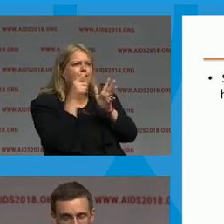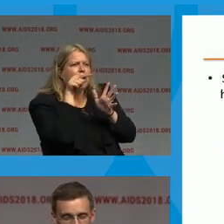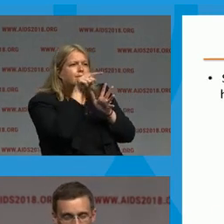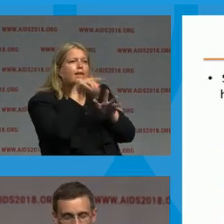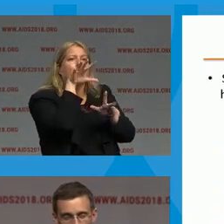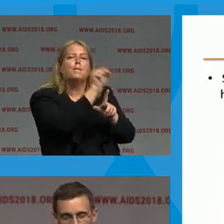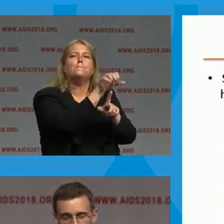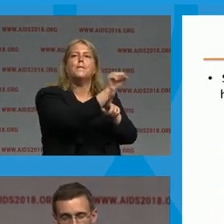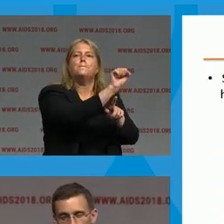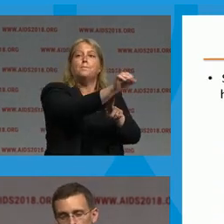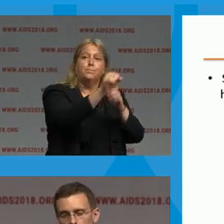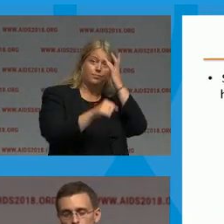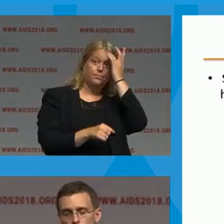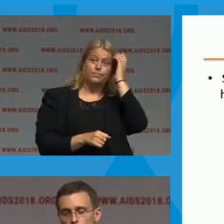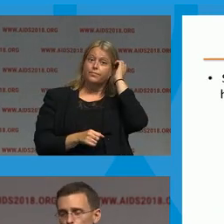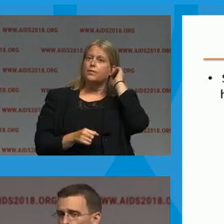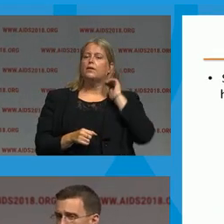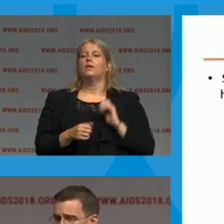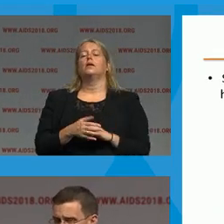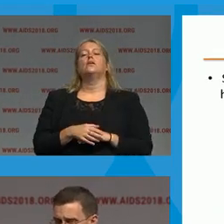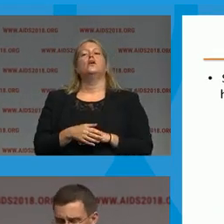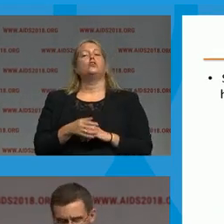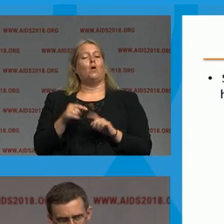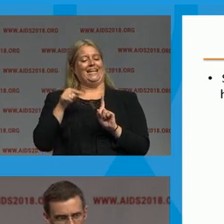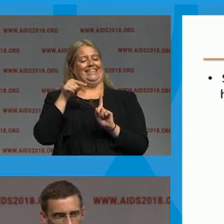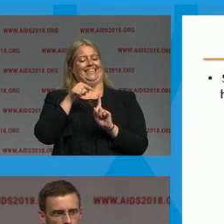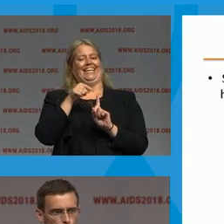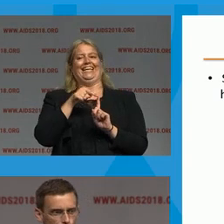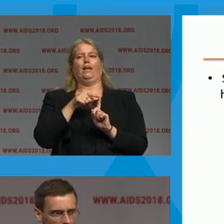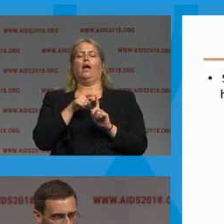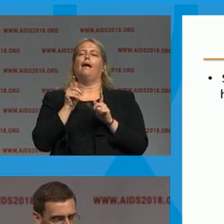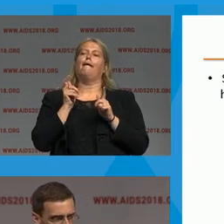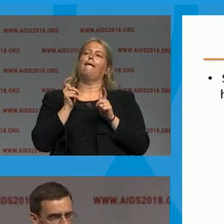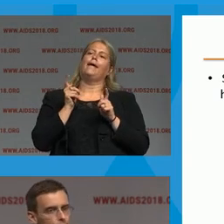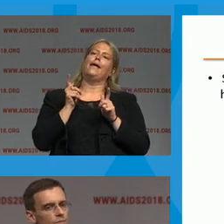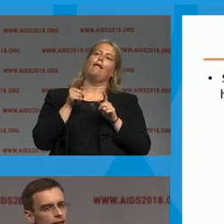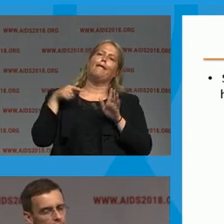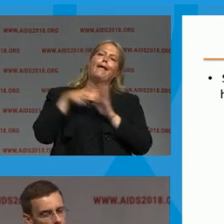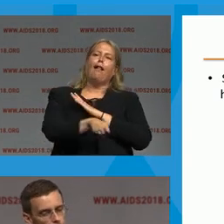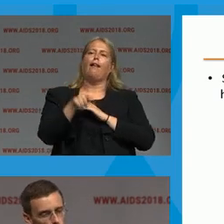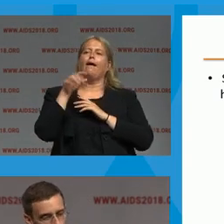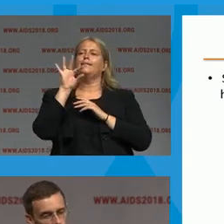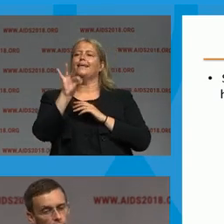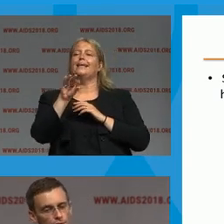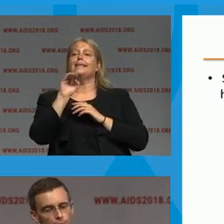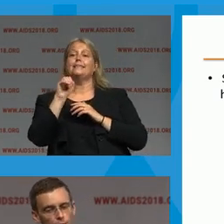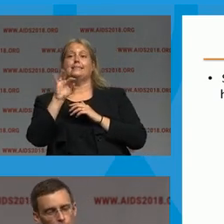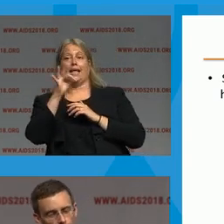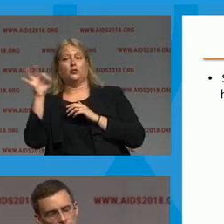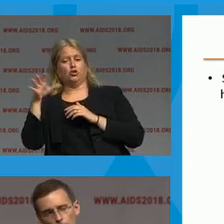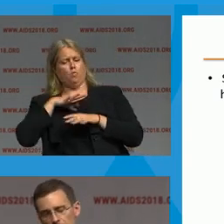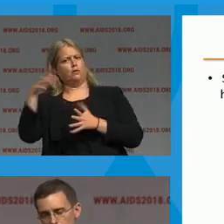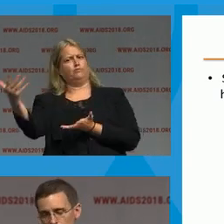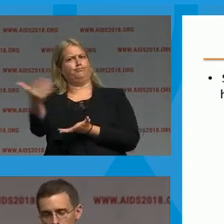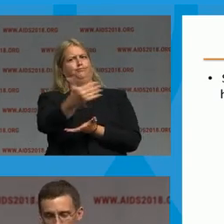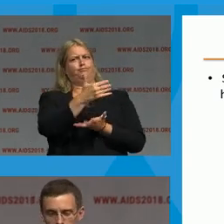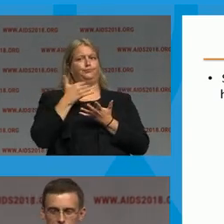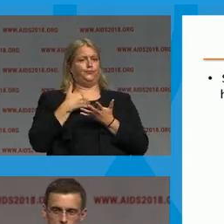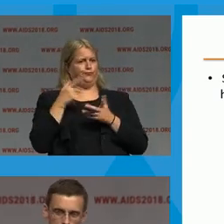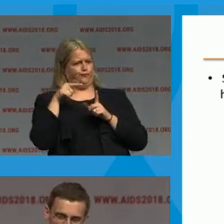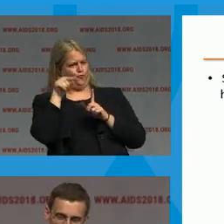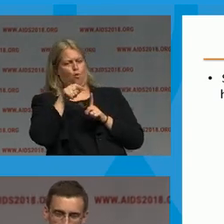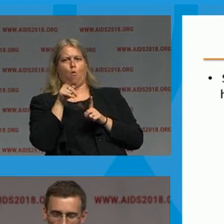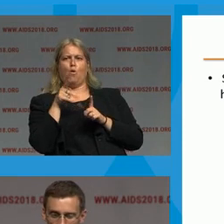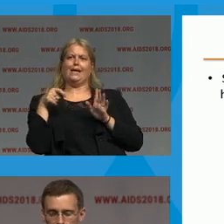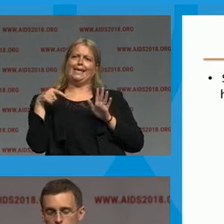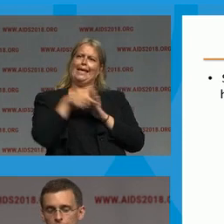time. So we want to harness these killer T cells for kick and kill. And so far, the progress that we have made